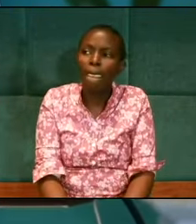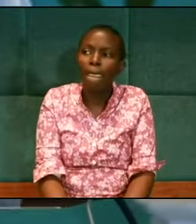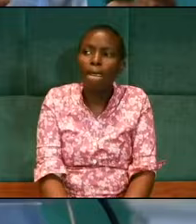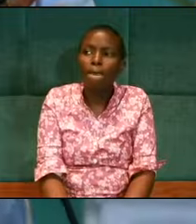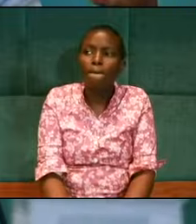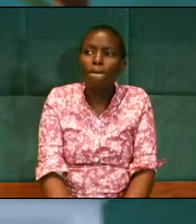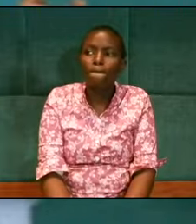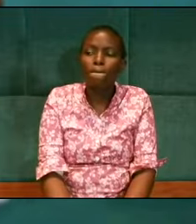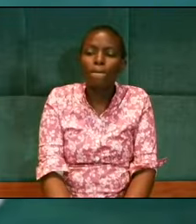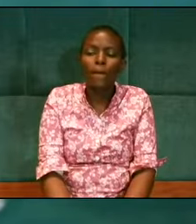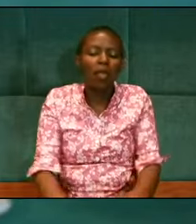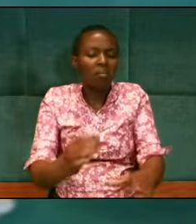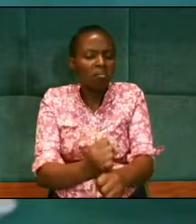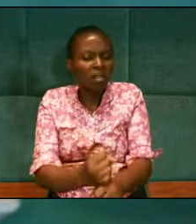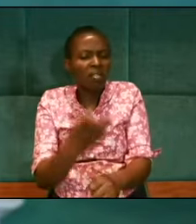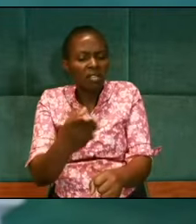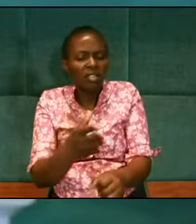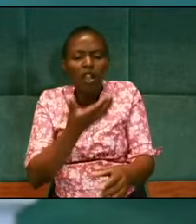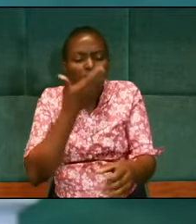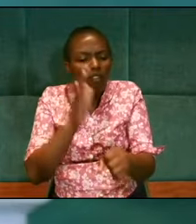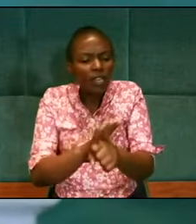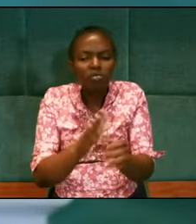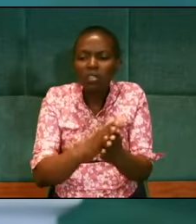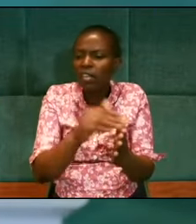You can't make this covenant with any snake